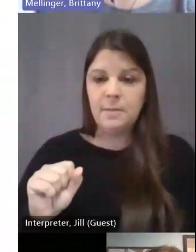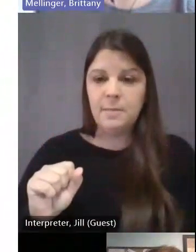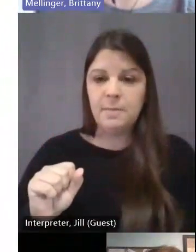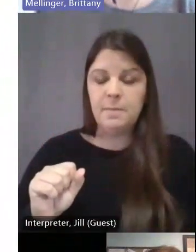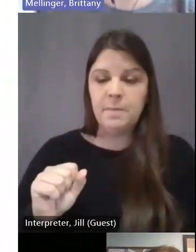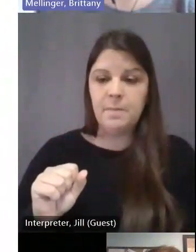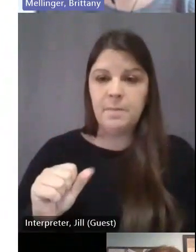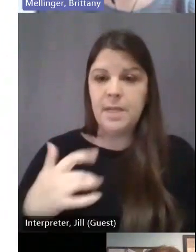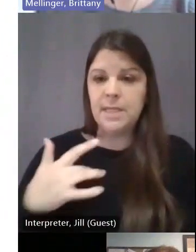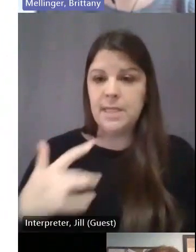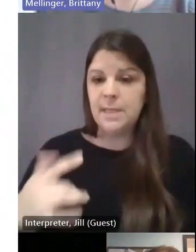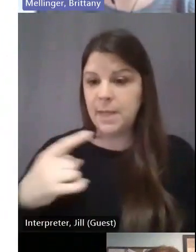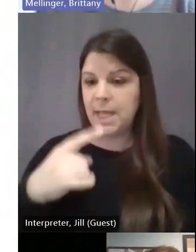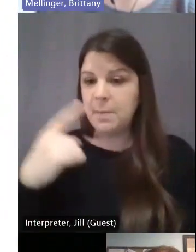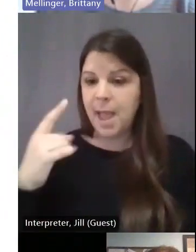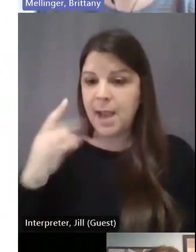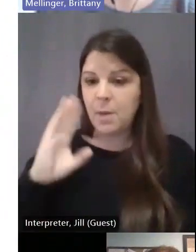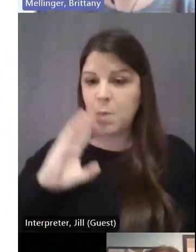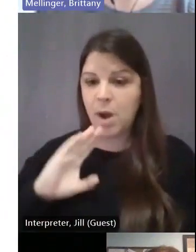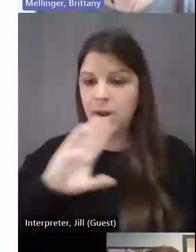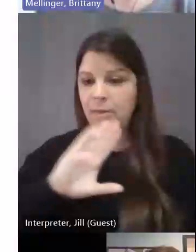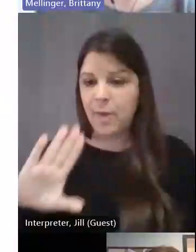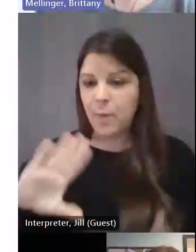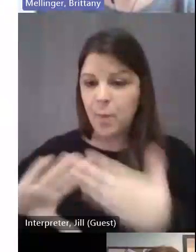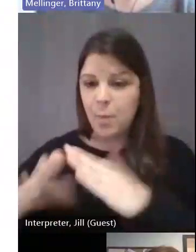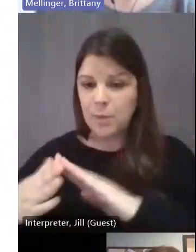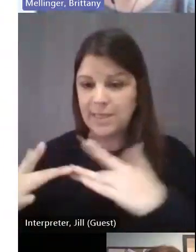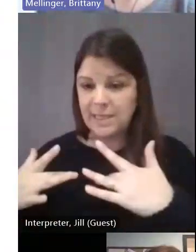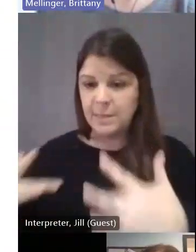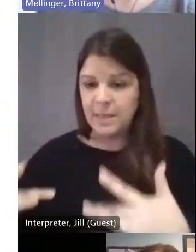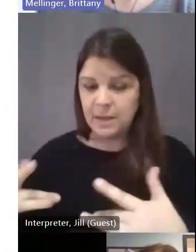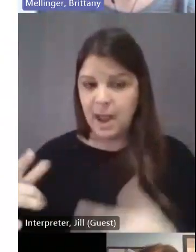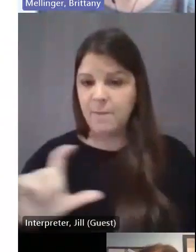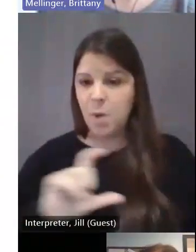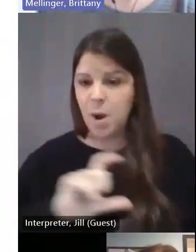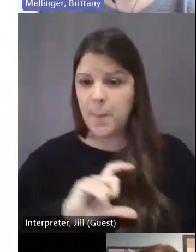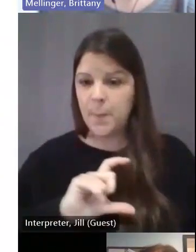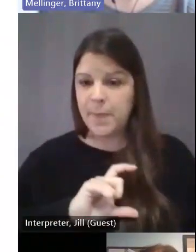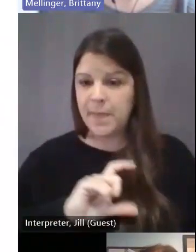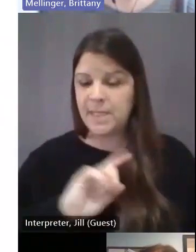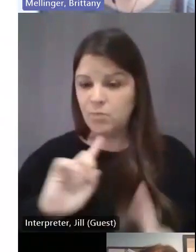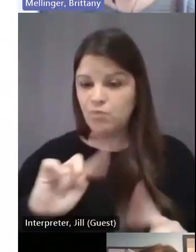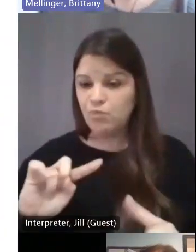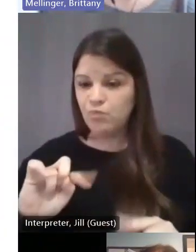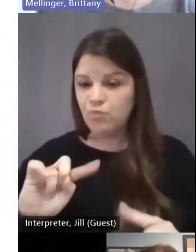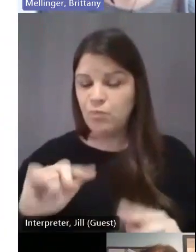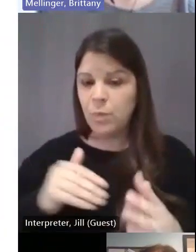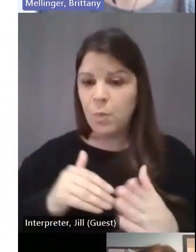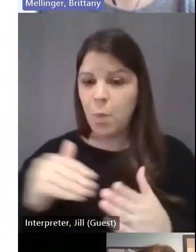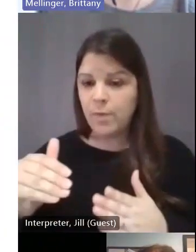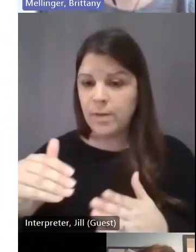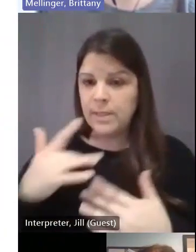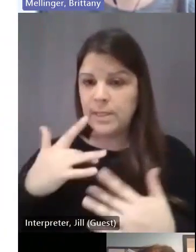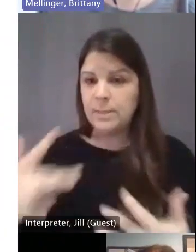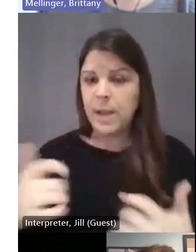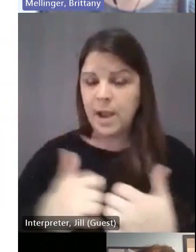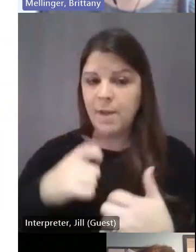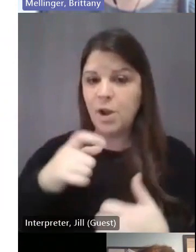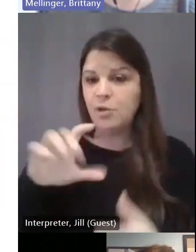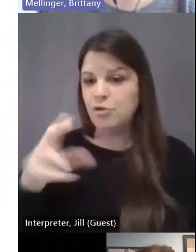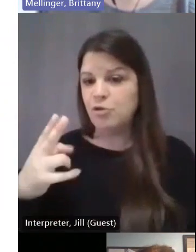often Black and Brown communities are more impacted by policing. So those folks are more likely to have charges on